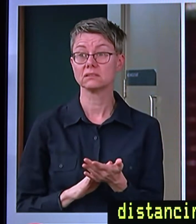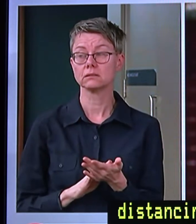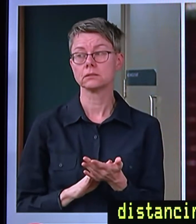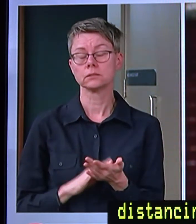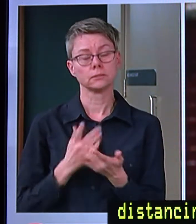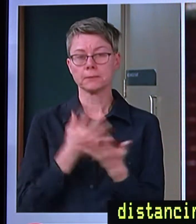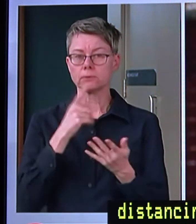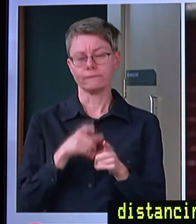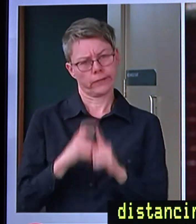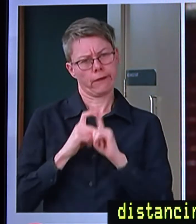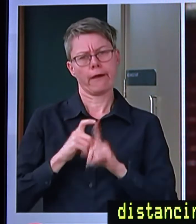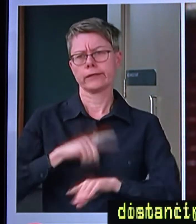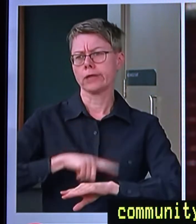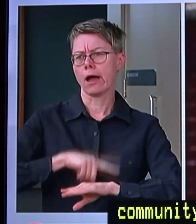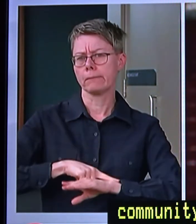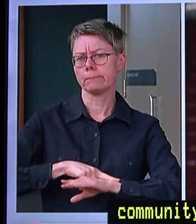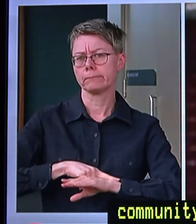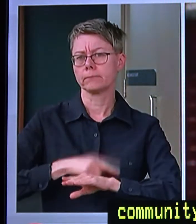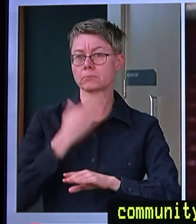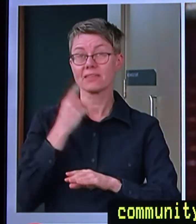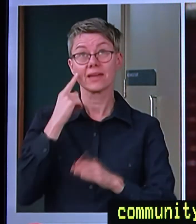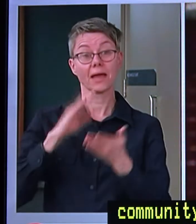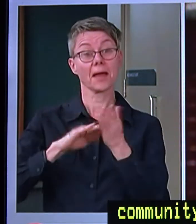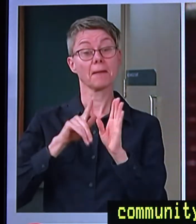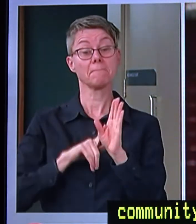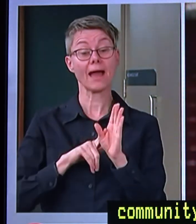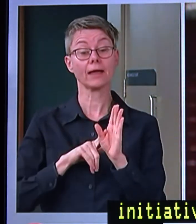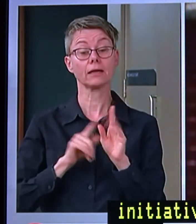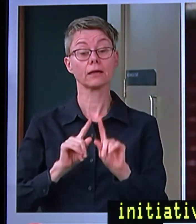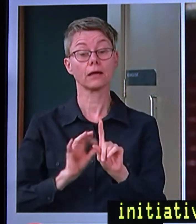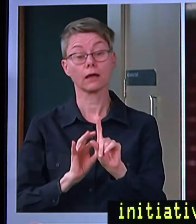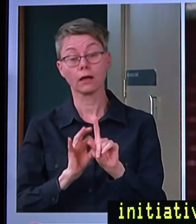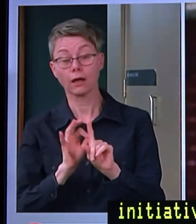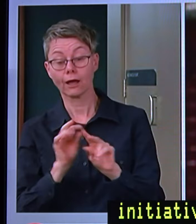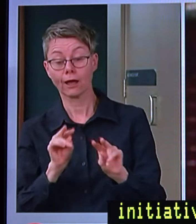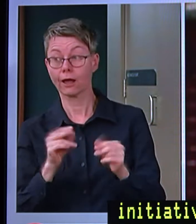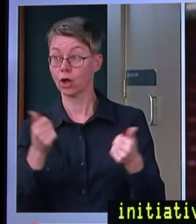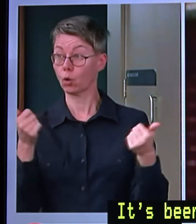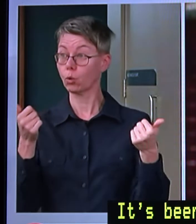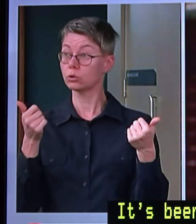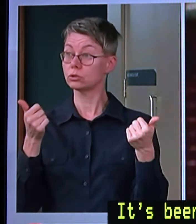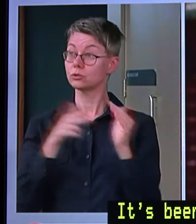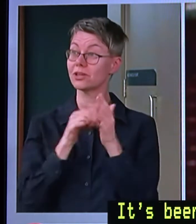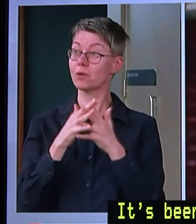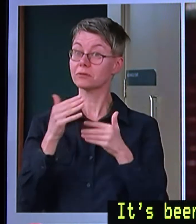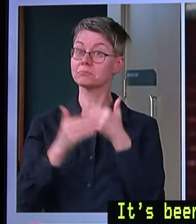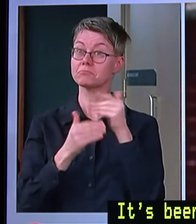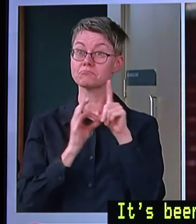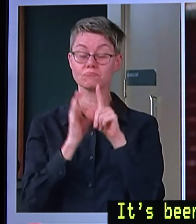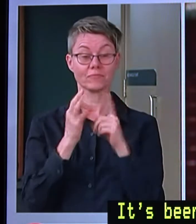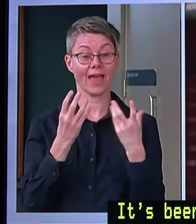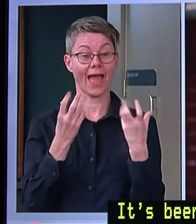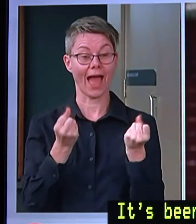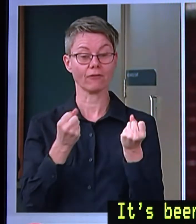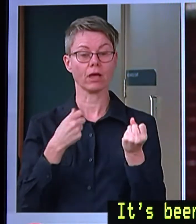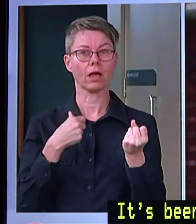month. It's been difficult for many, and please take May as a sign of us doing well, as a sign of New South Wales